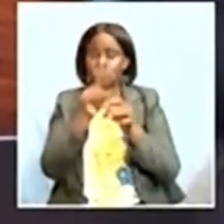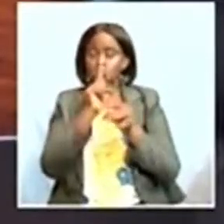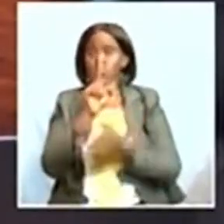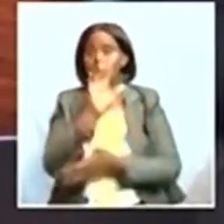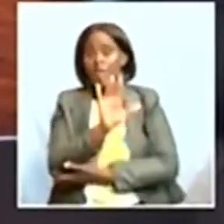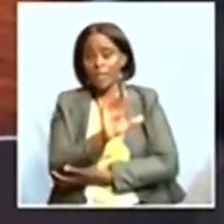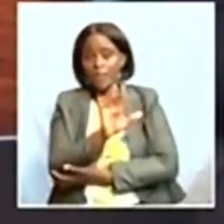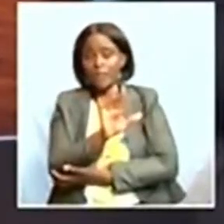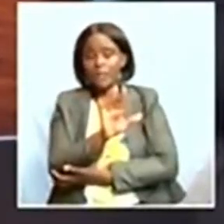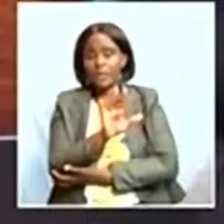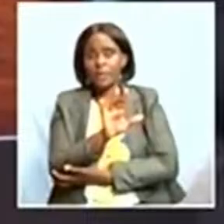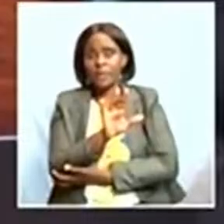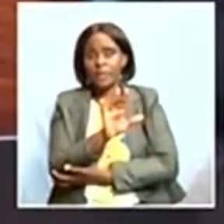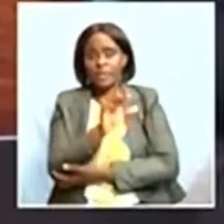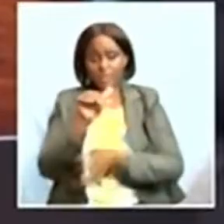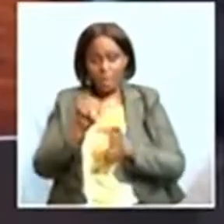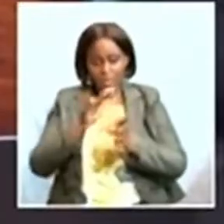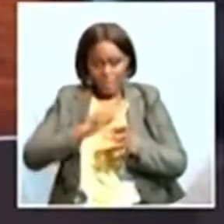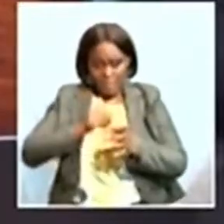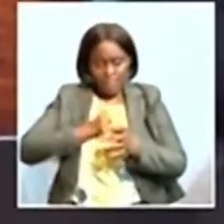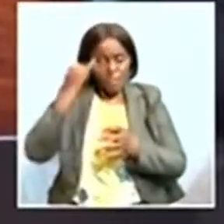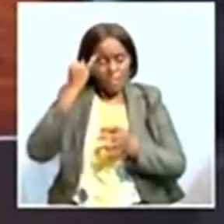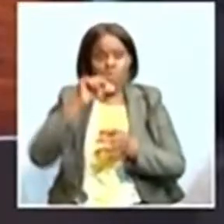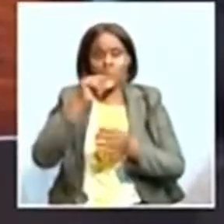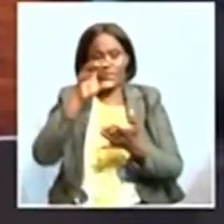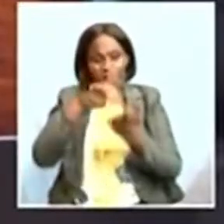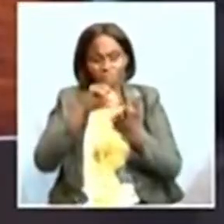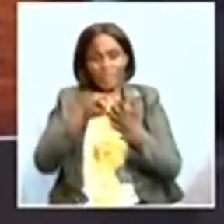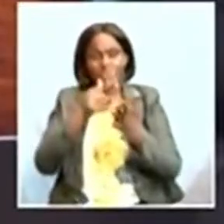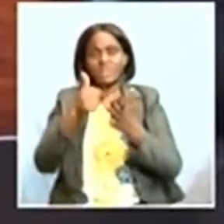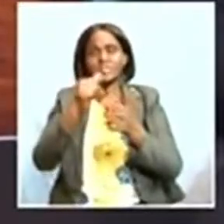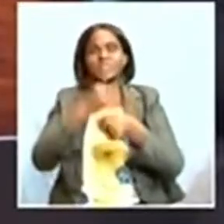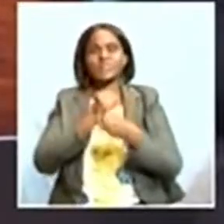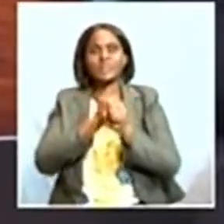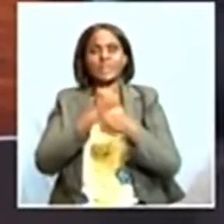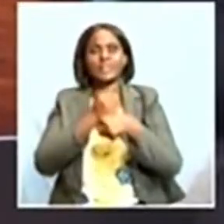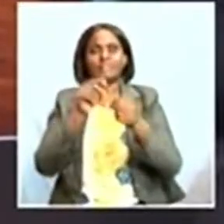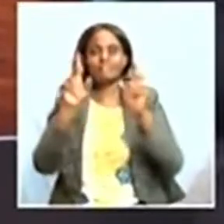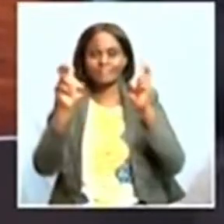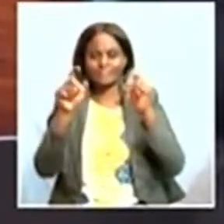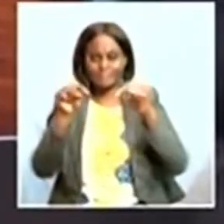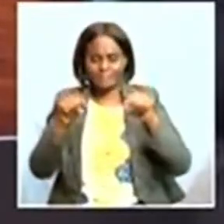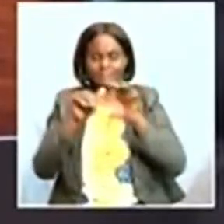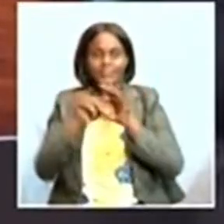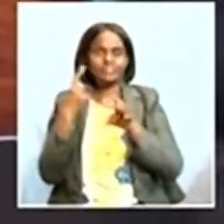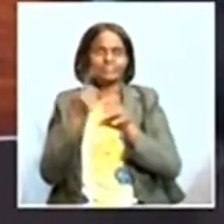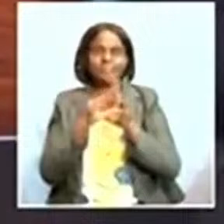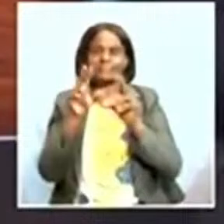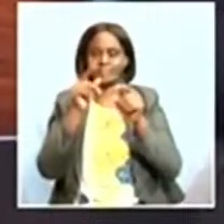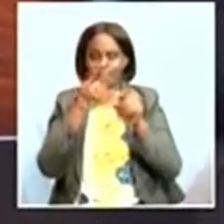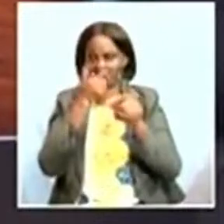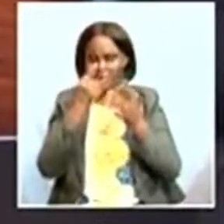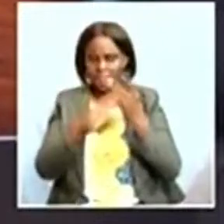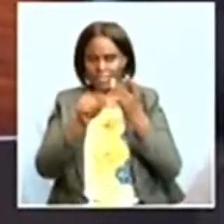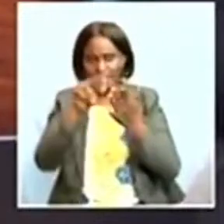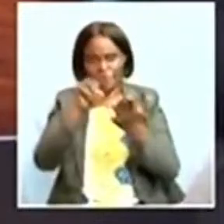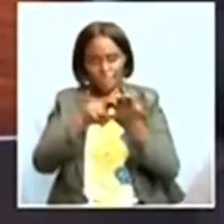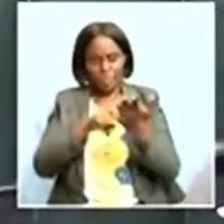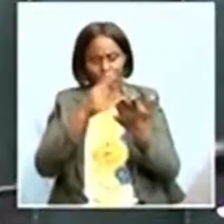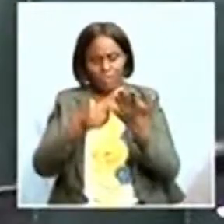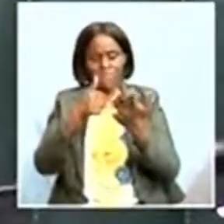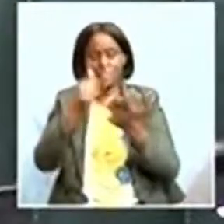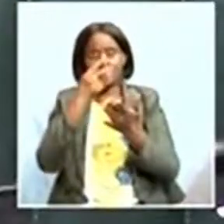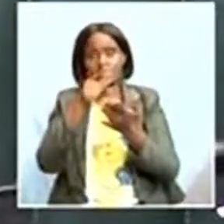true, in my view, it's not a matter that should be made a subject of this House. It's a matter that should be looked